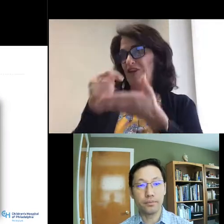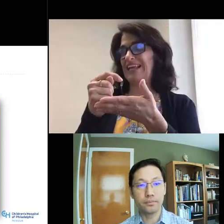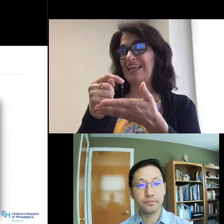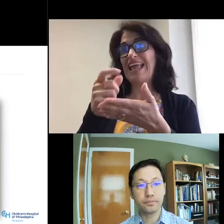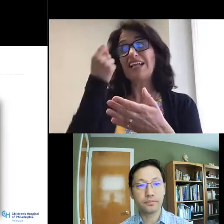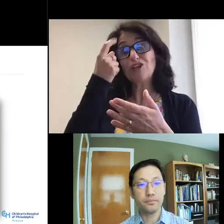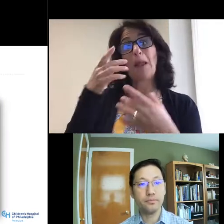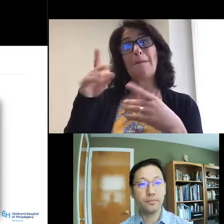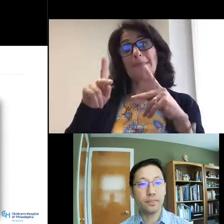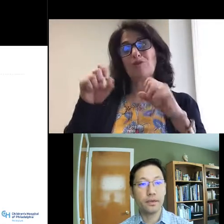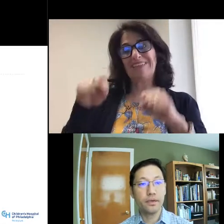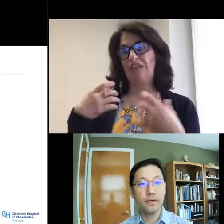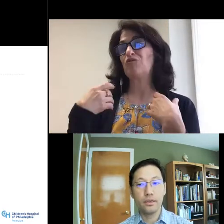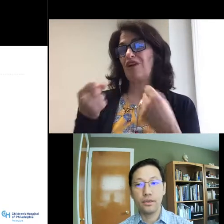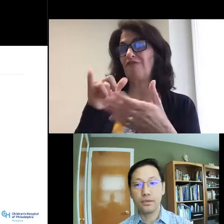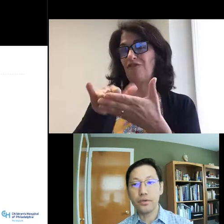recover.